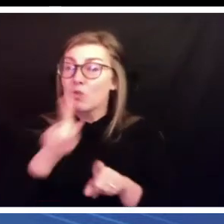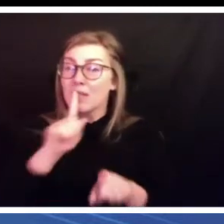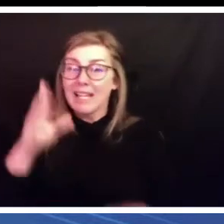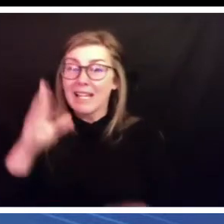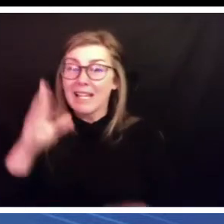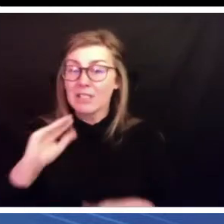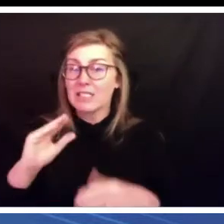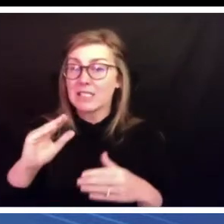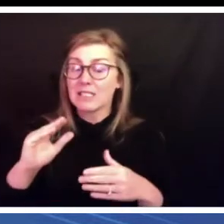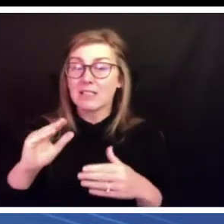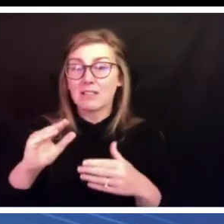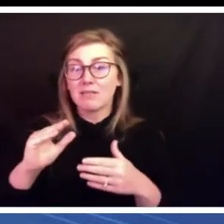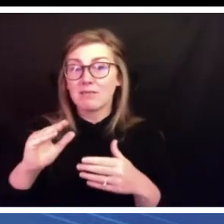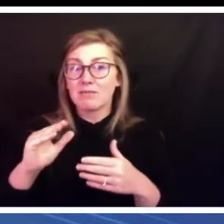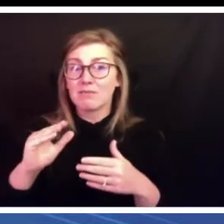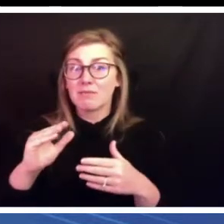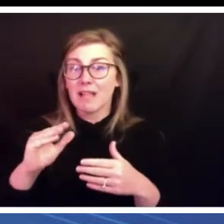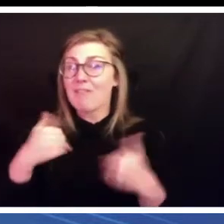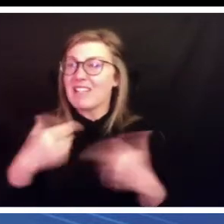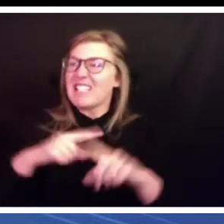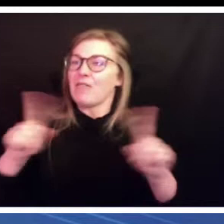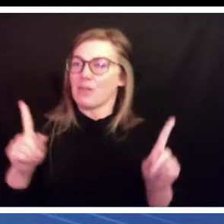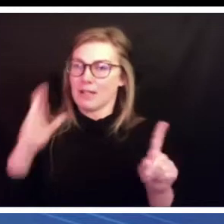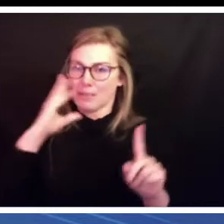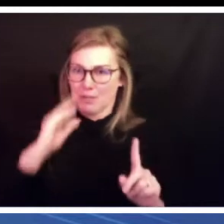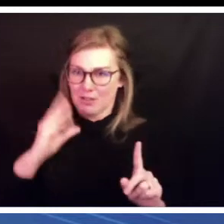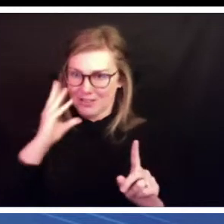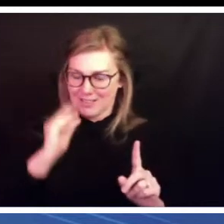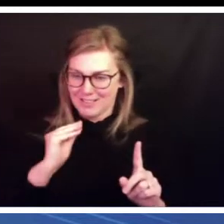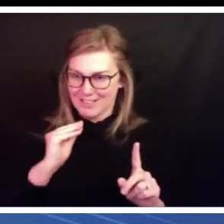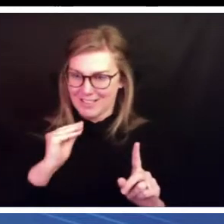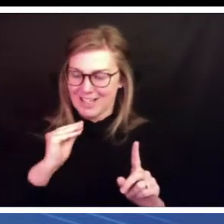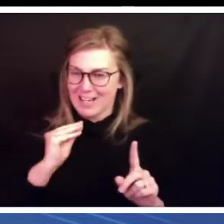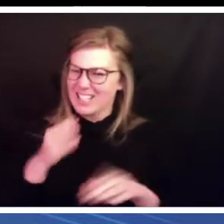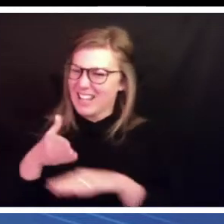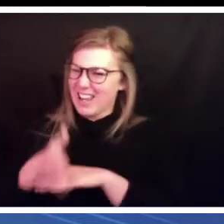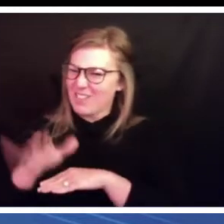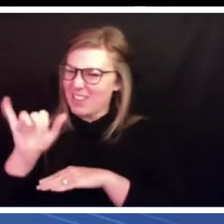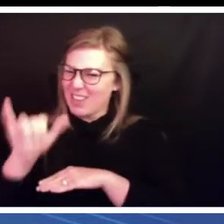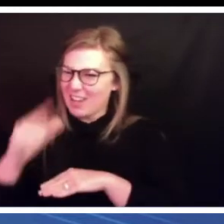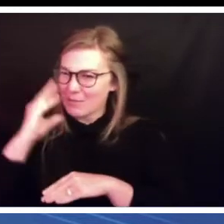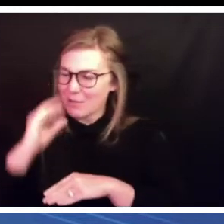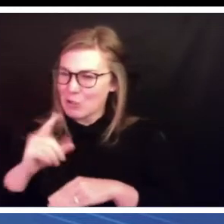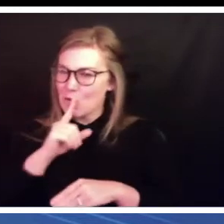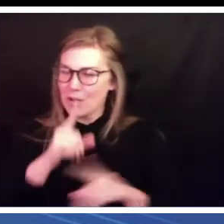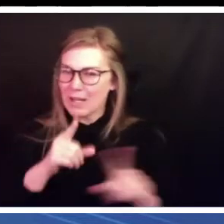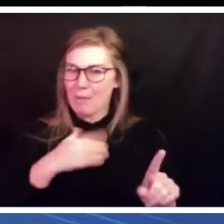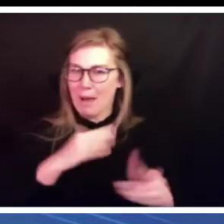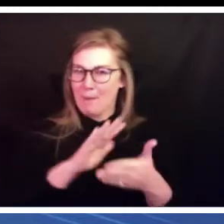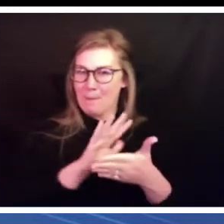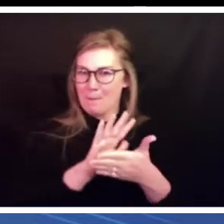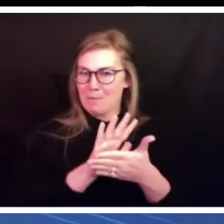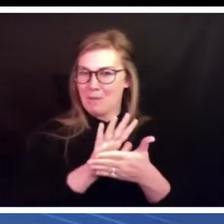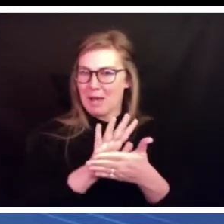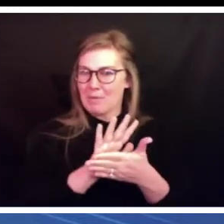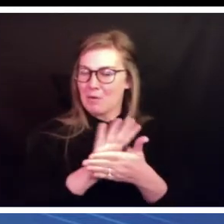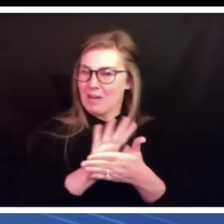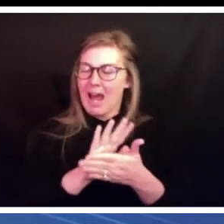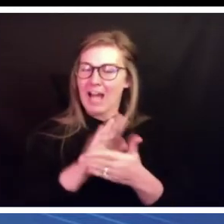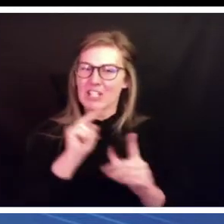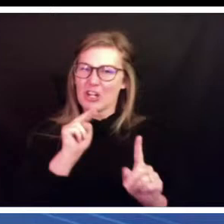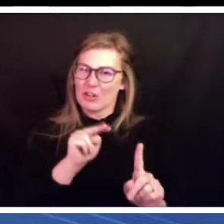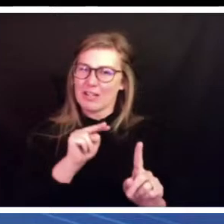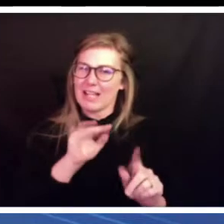Because I found that I looked at the film in a completely different way, having to look at it through the lens of creating, um,